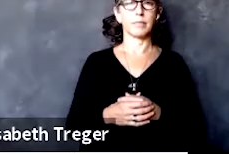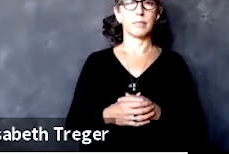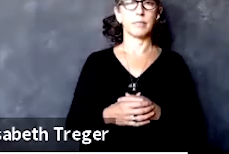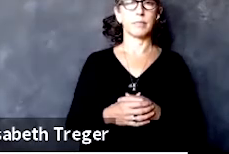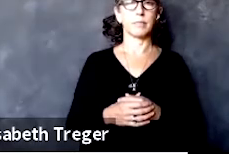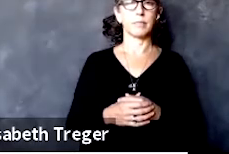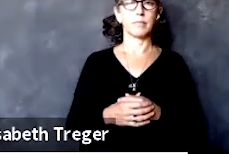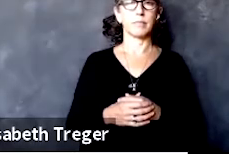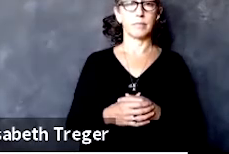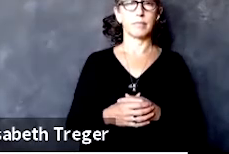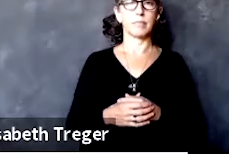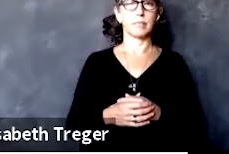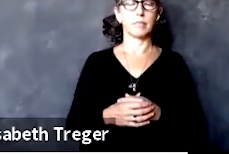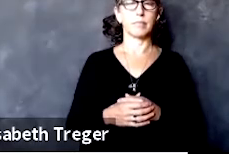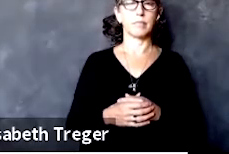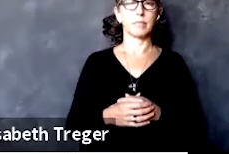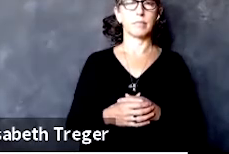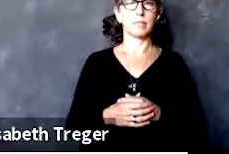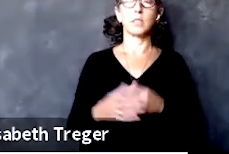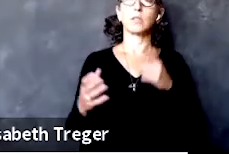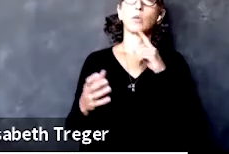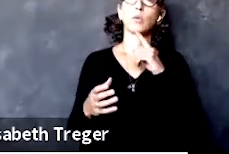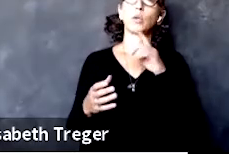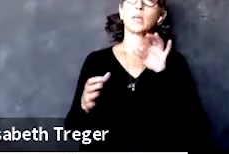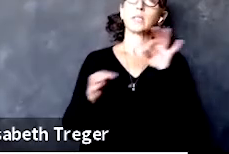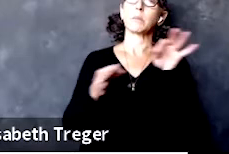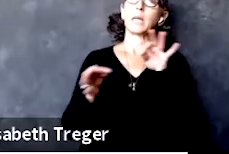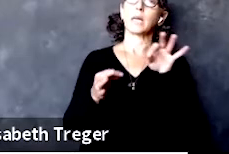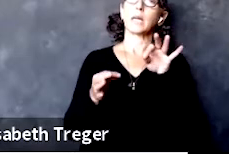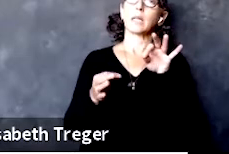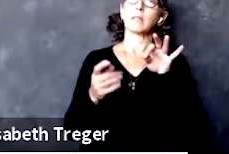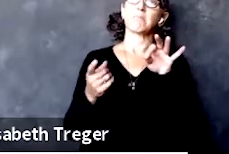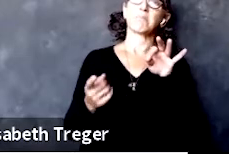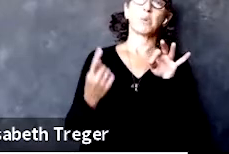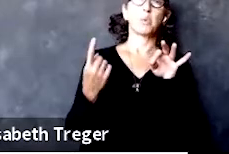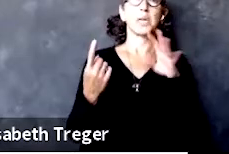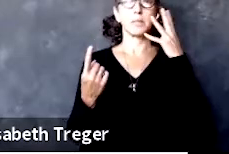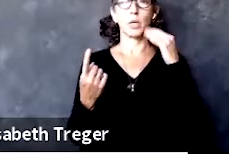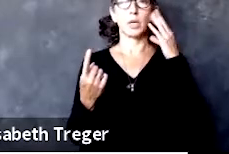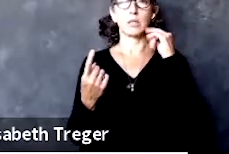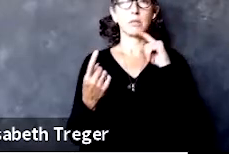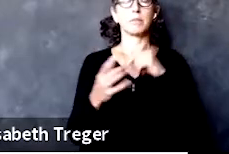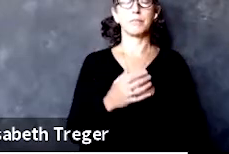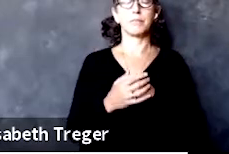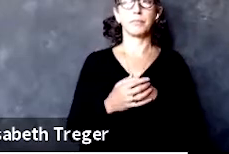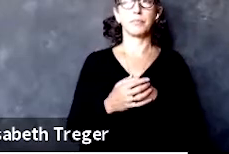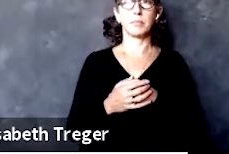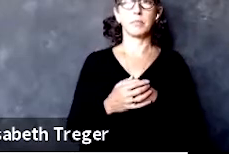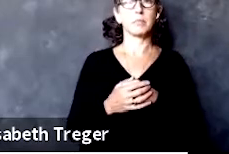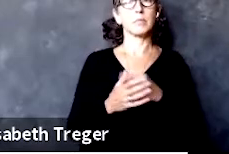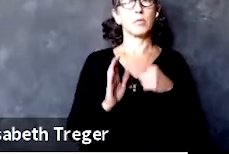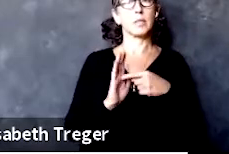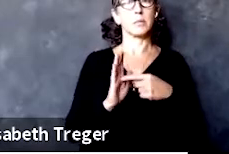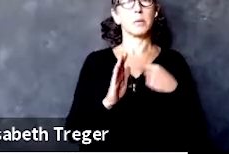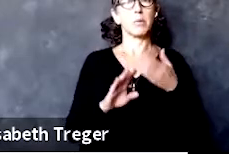that encapsulates the need for the policy change. To give you an example of that, I used to do some contract